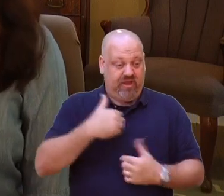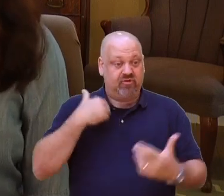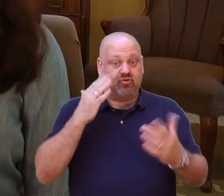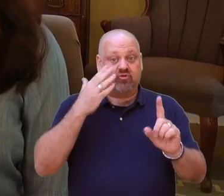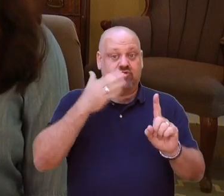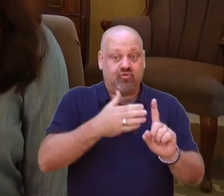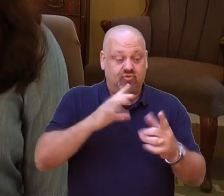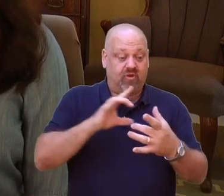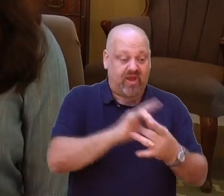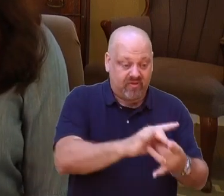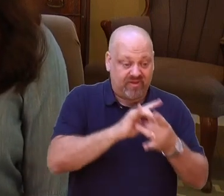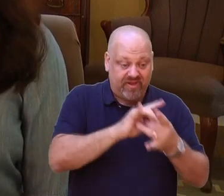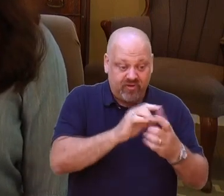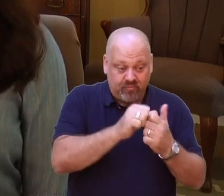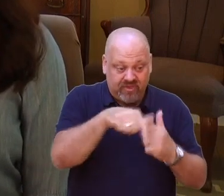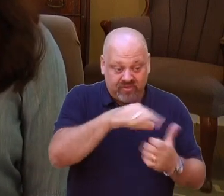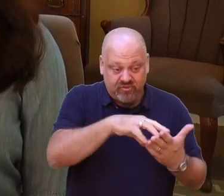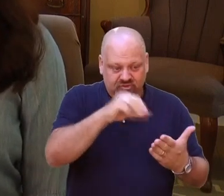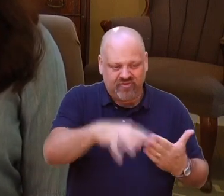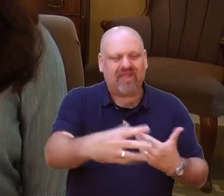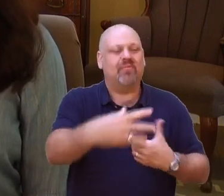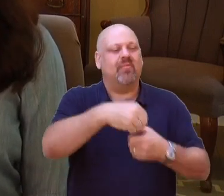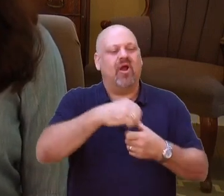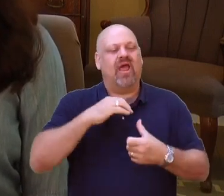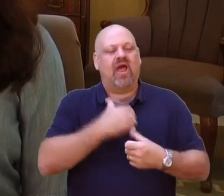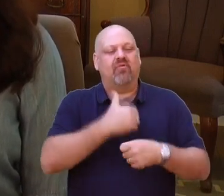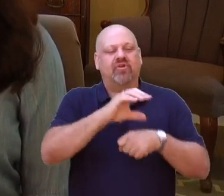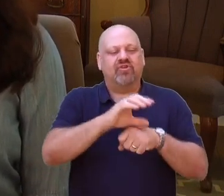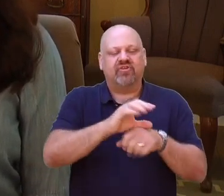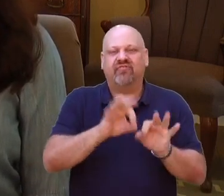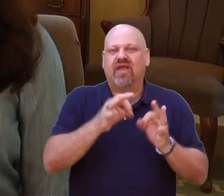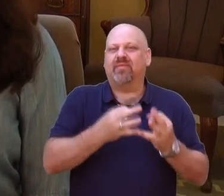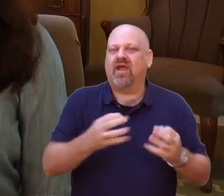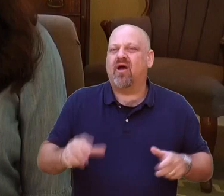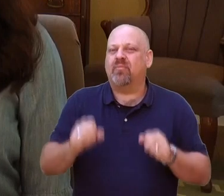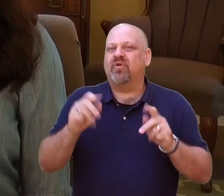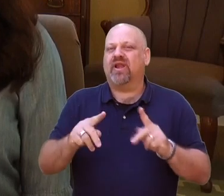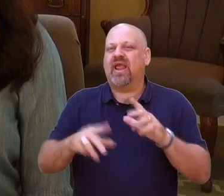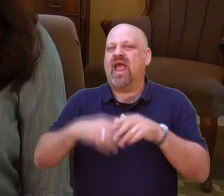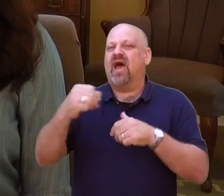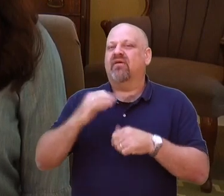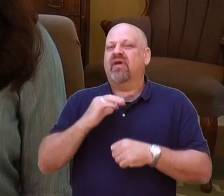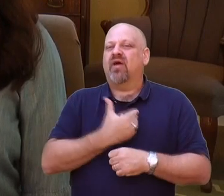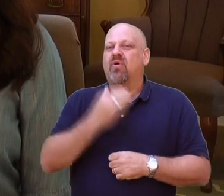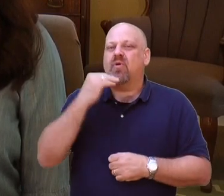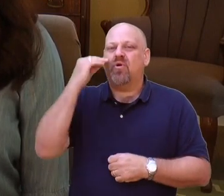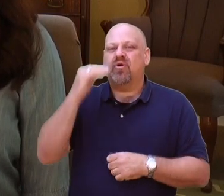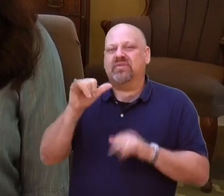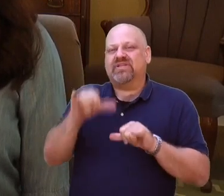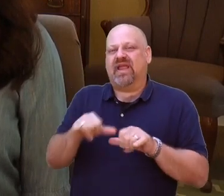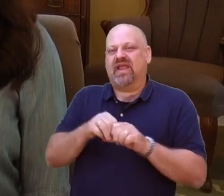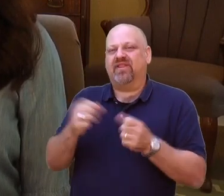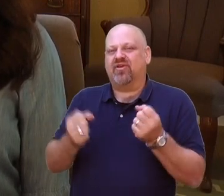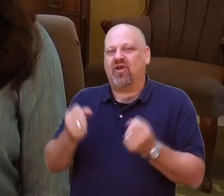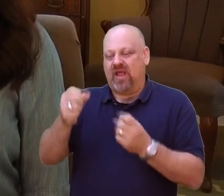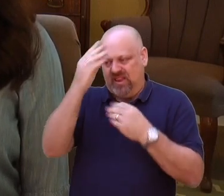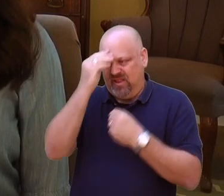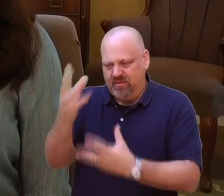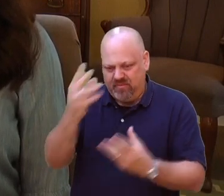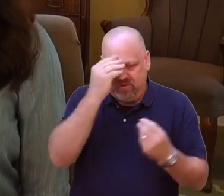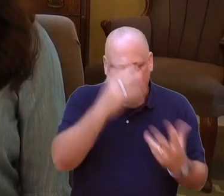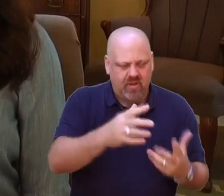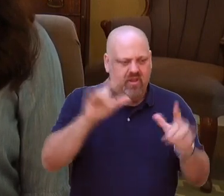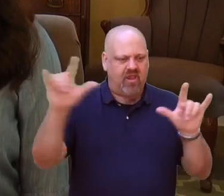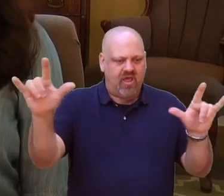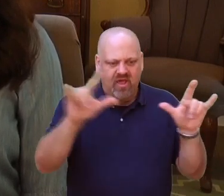know, that's a great opportunity for everyone in our church family, whether we have a direct relationship with these students or not. They are part of our church family,